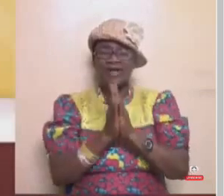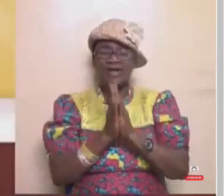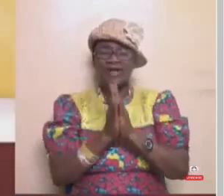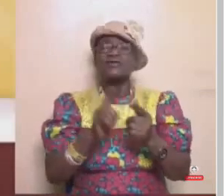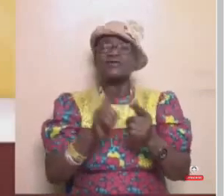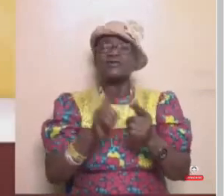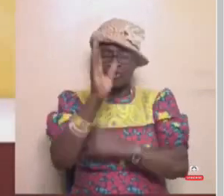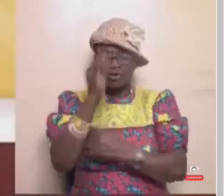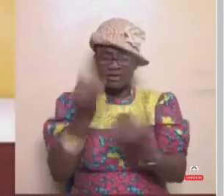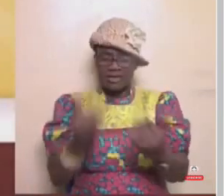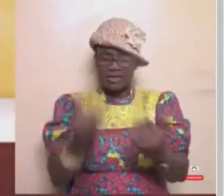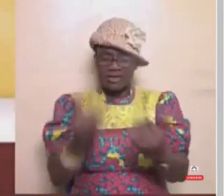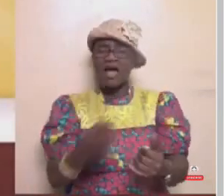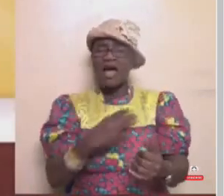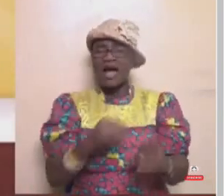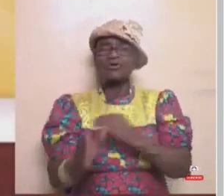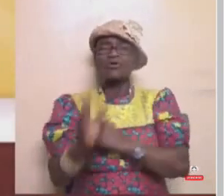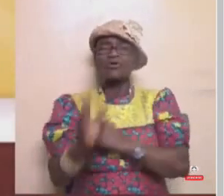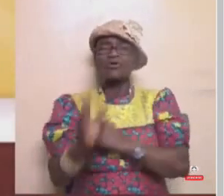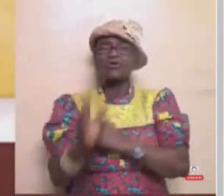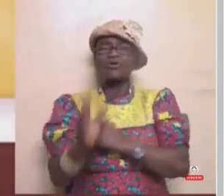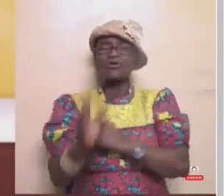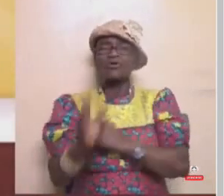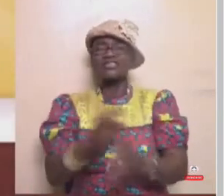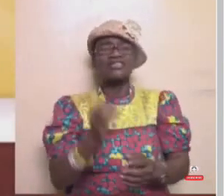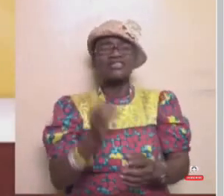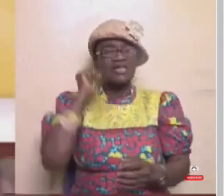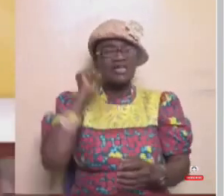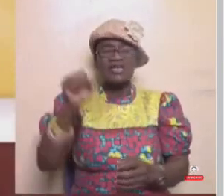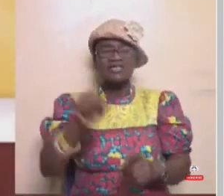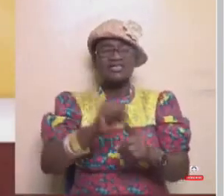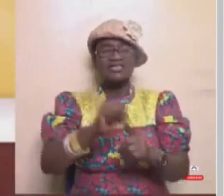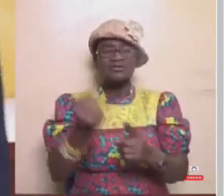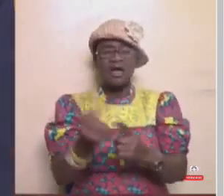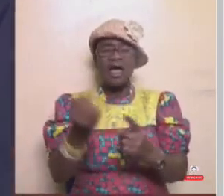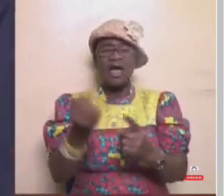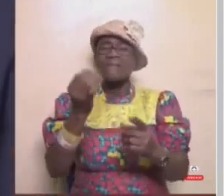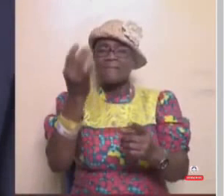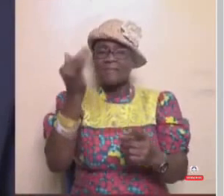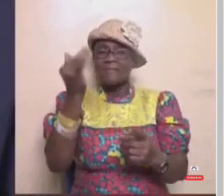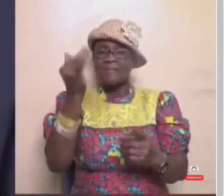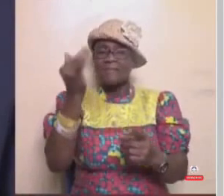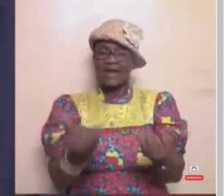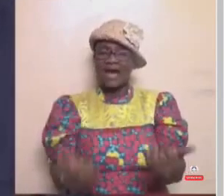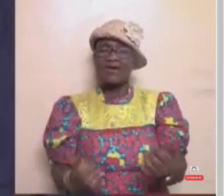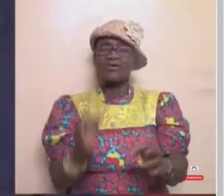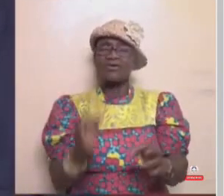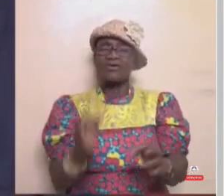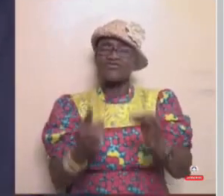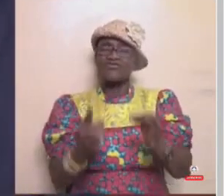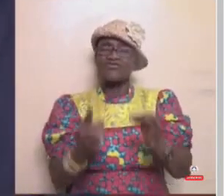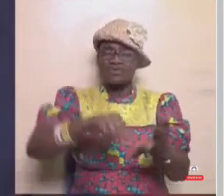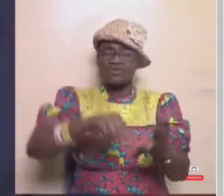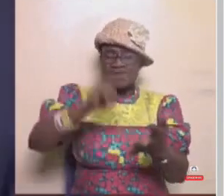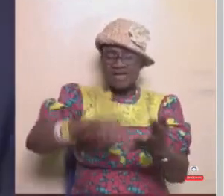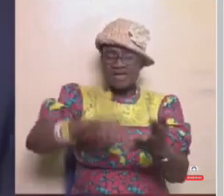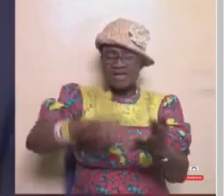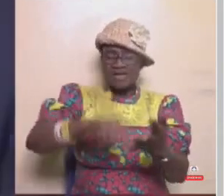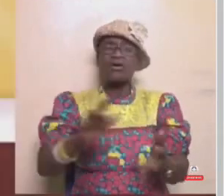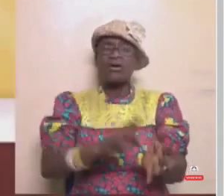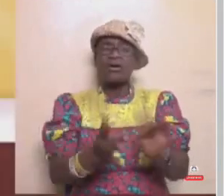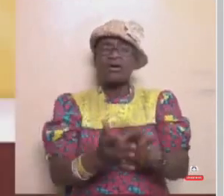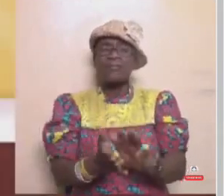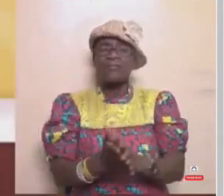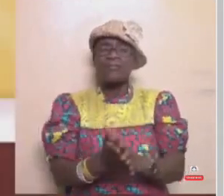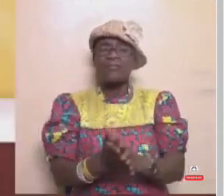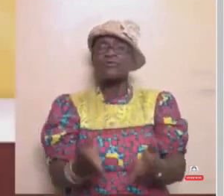his situation. By now, if you read your Bible, God changed his situation so much there was a